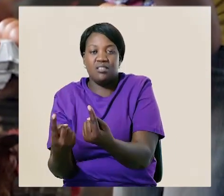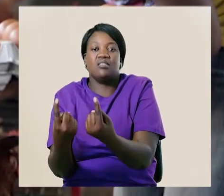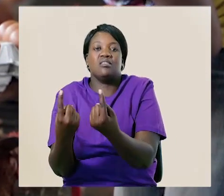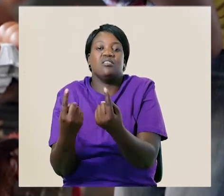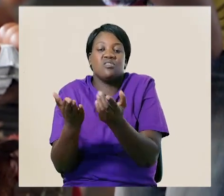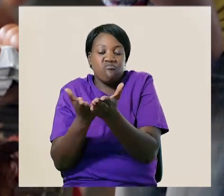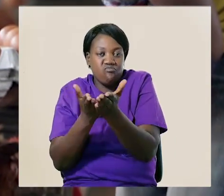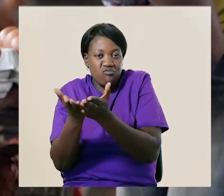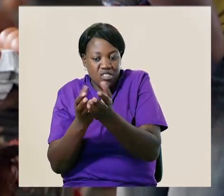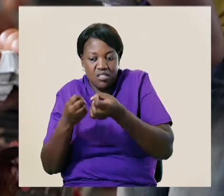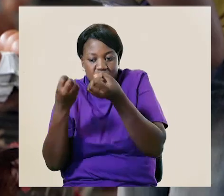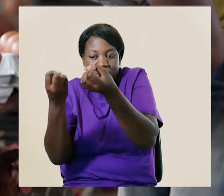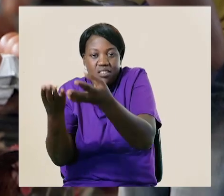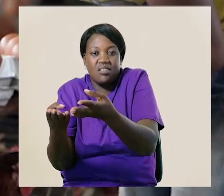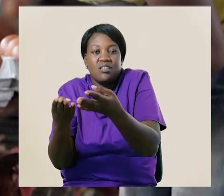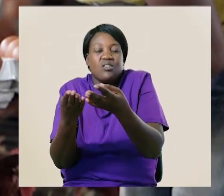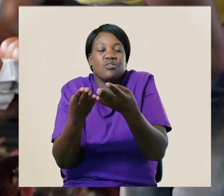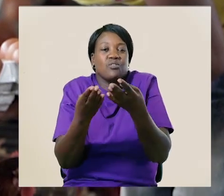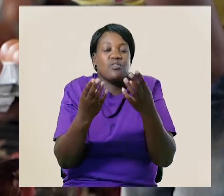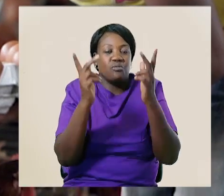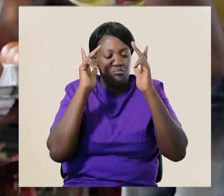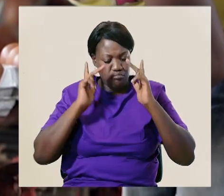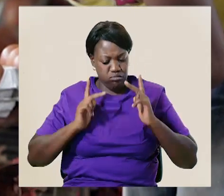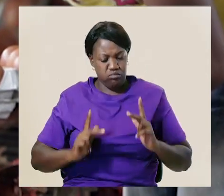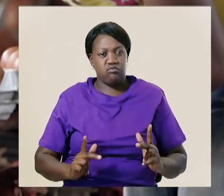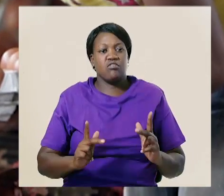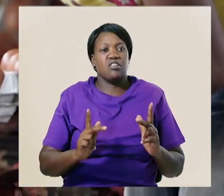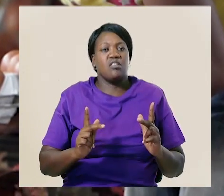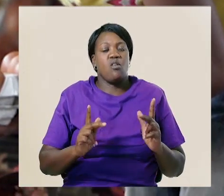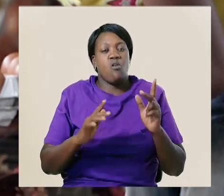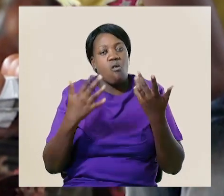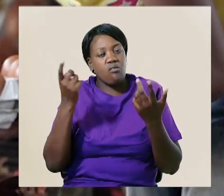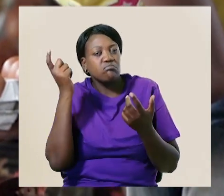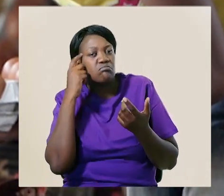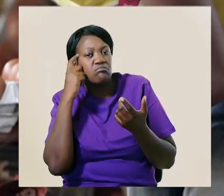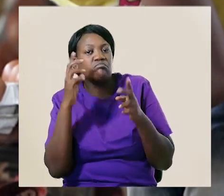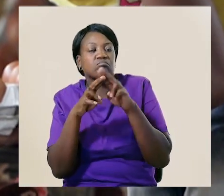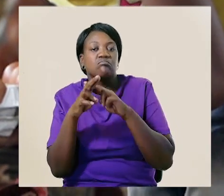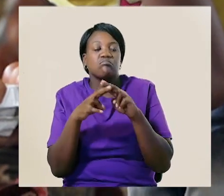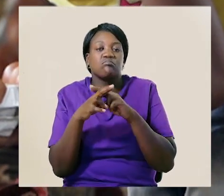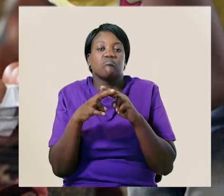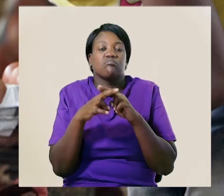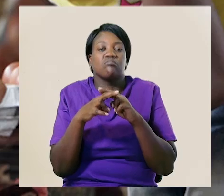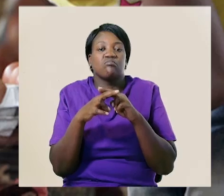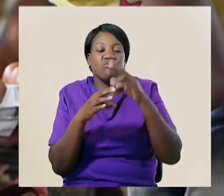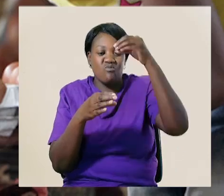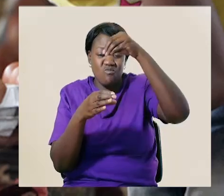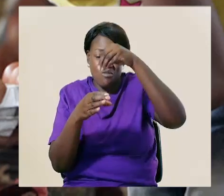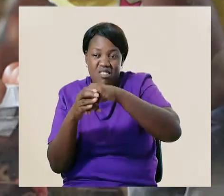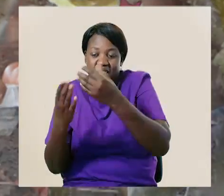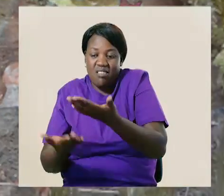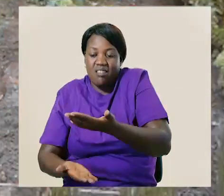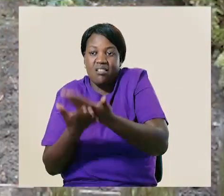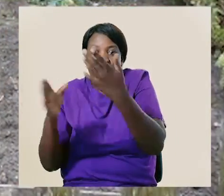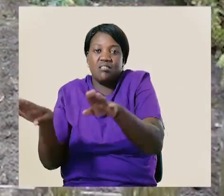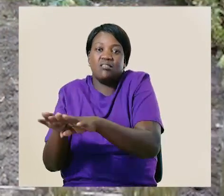a service, or it involves the human effort, physically or mentally, that is put into the production